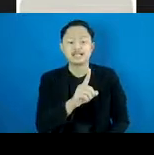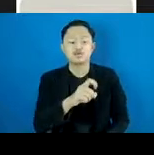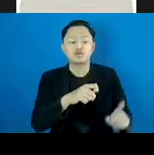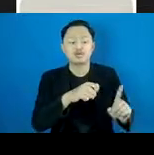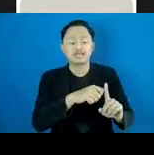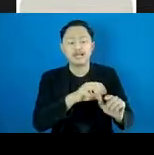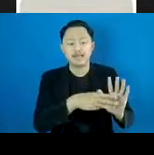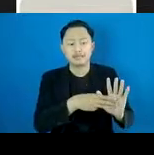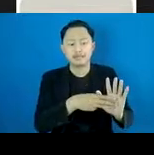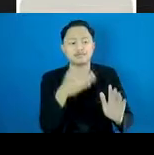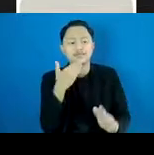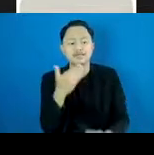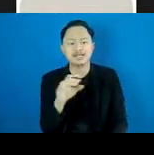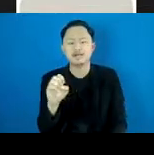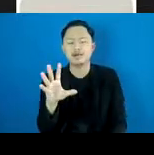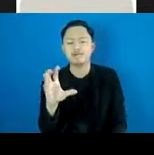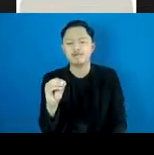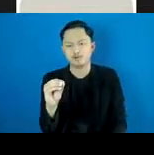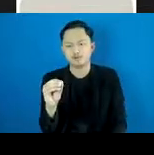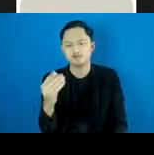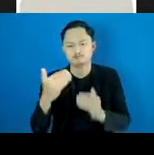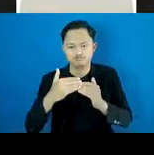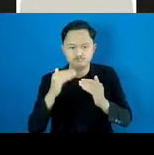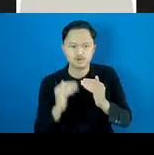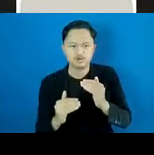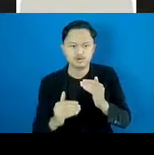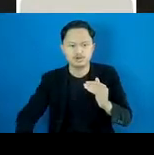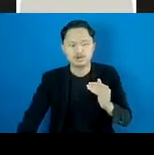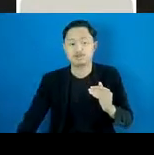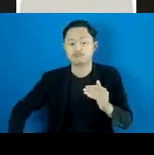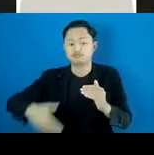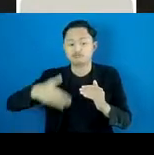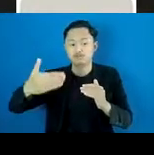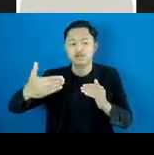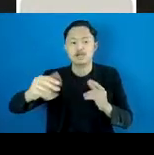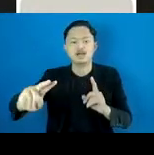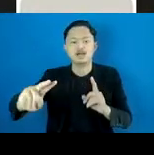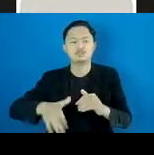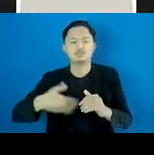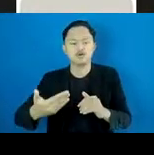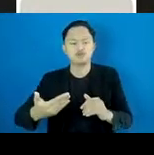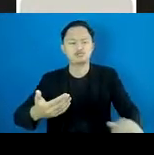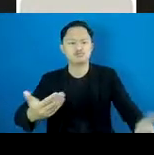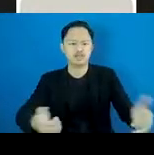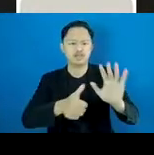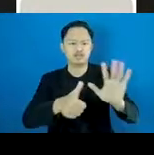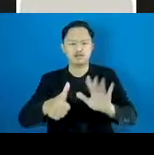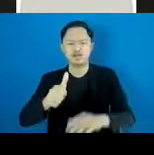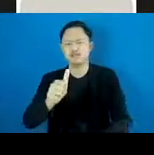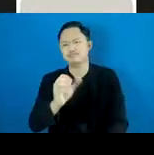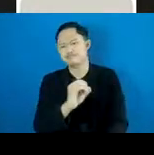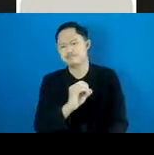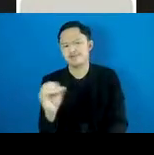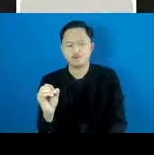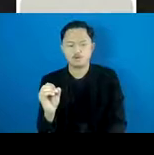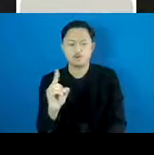kilometer. So over 12 years, assuming 66,000 kilometers per year, this can work out to an IRR of 12.5%